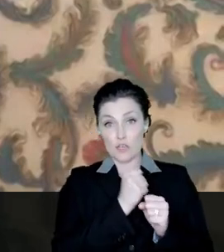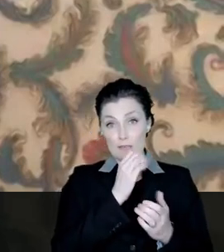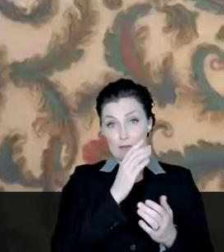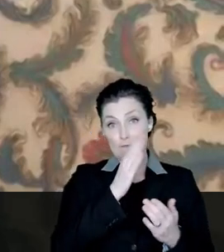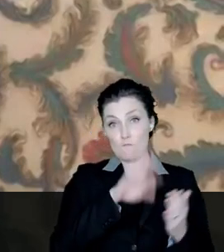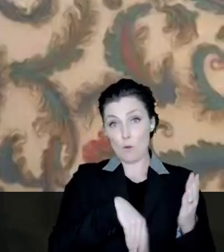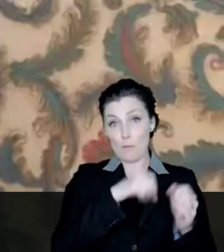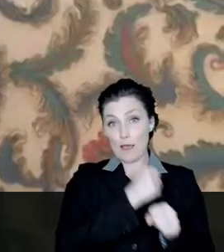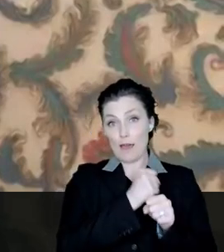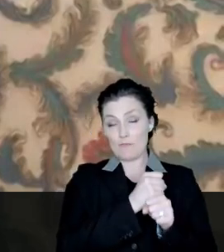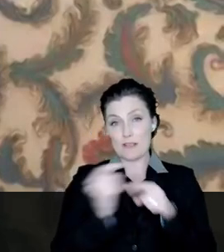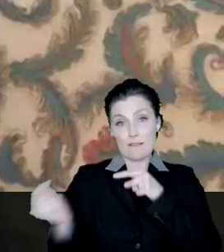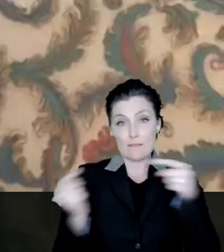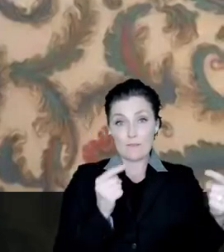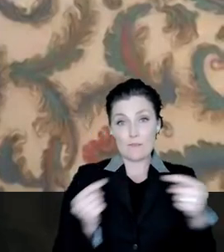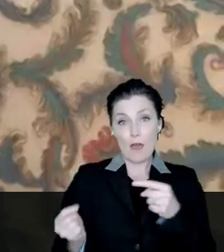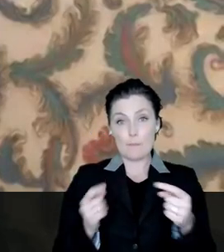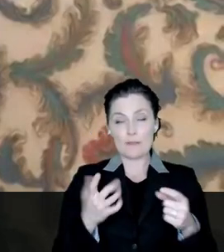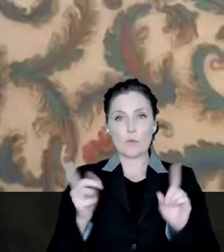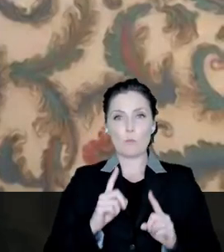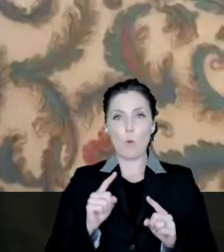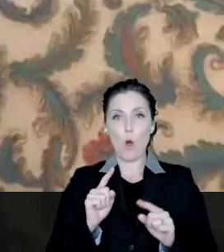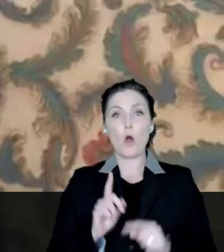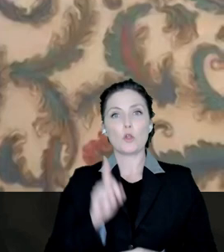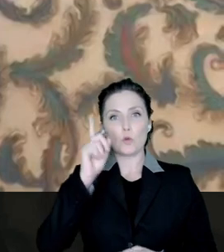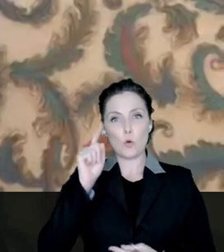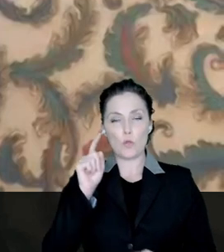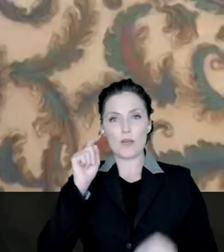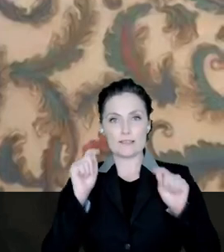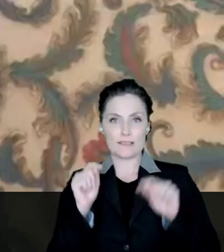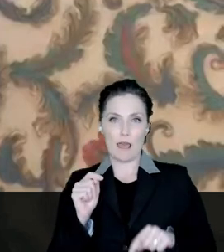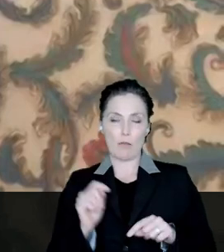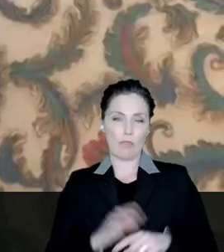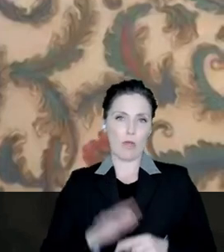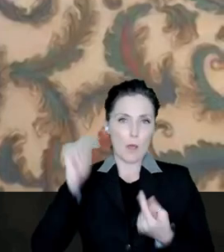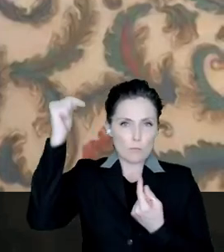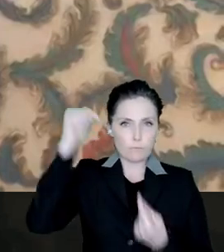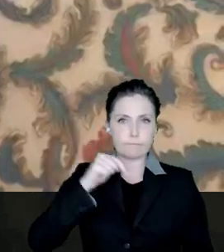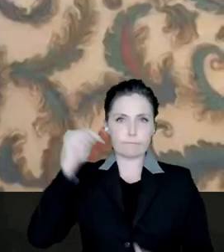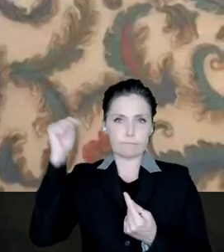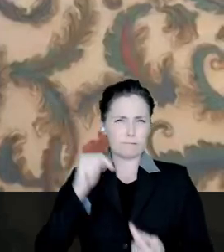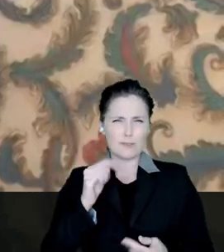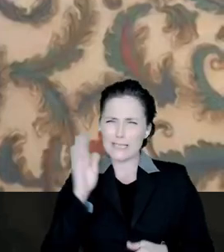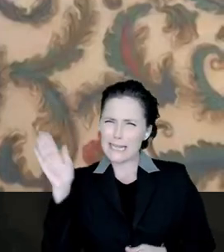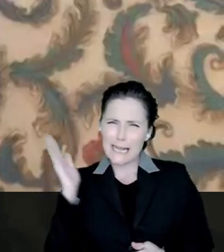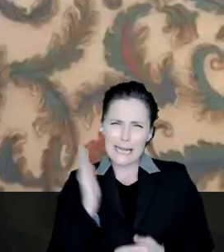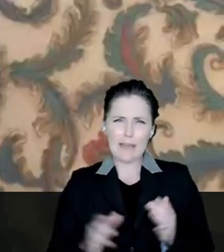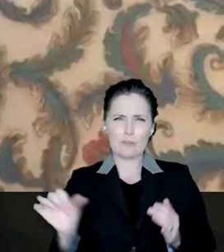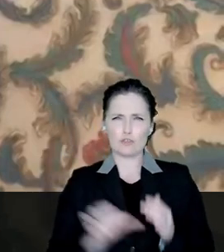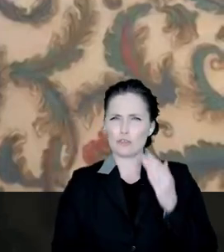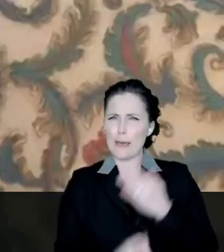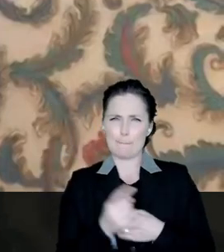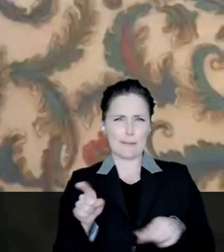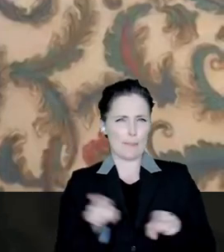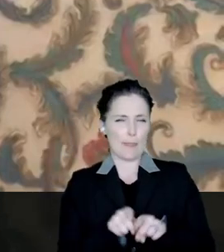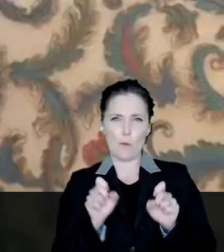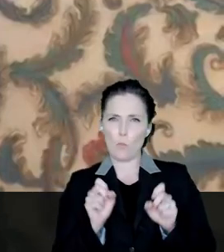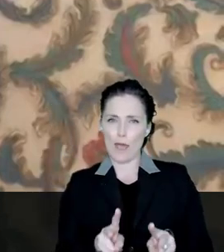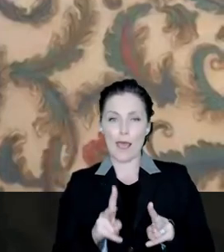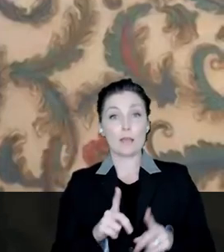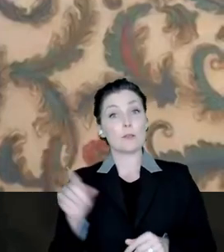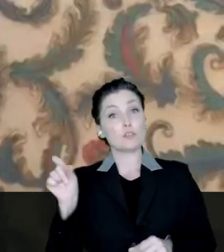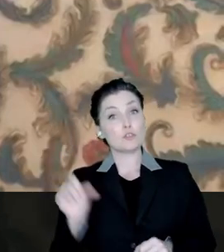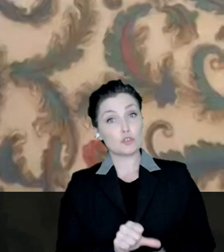fight between North and South, and it should never, ever be that. It is about making sure that people are able